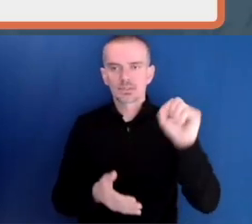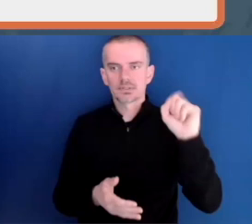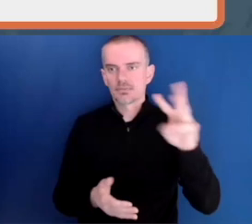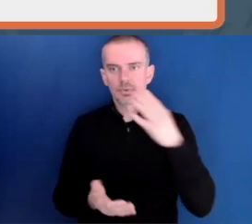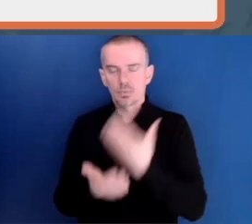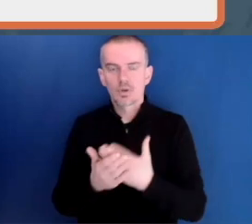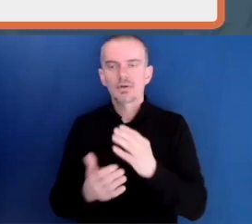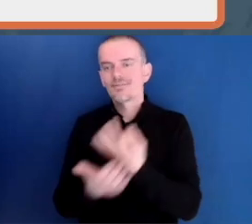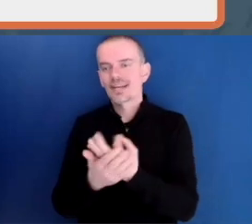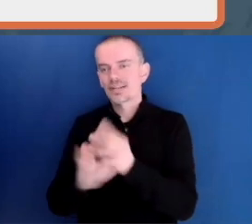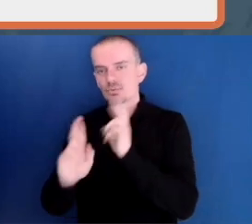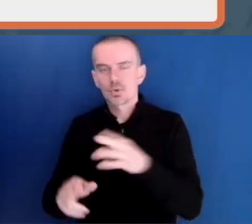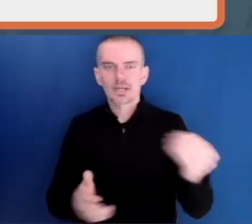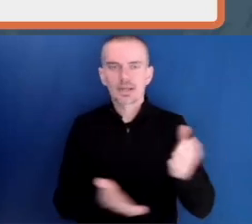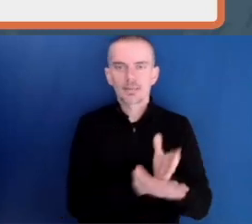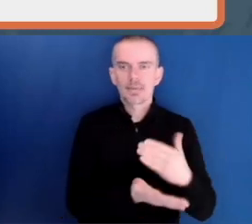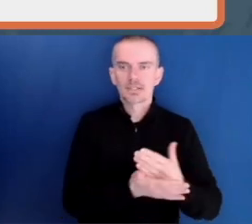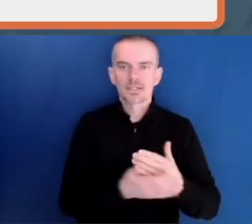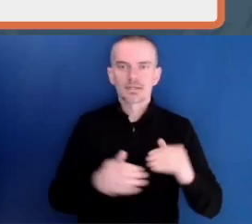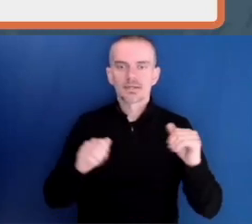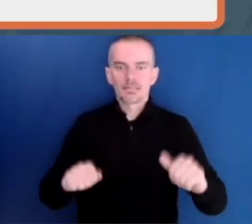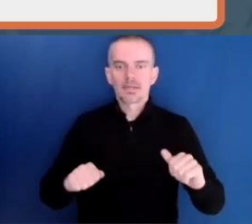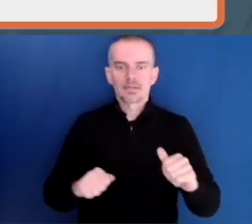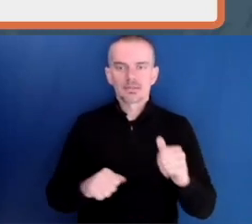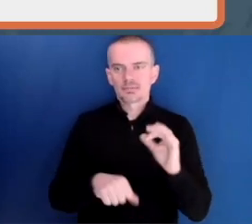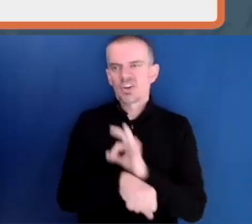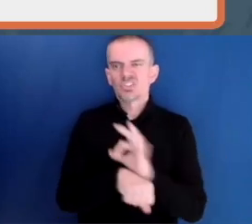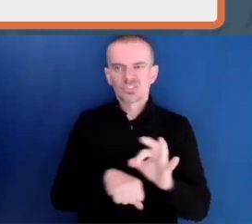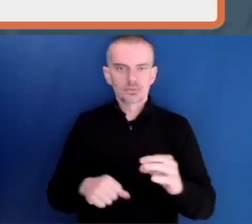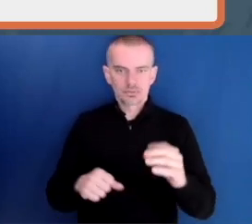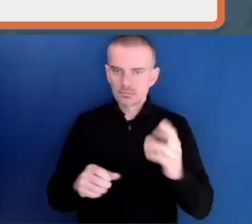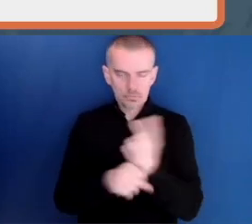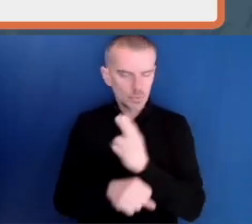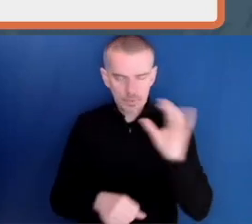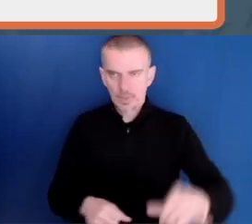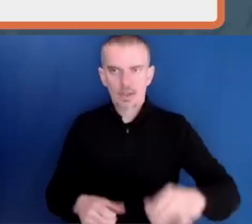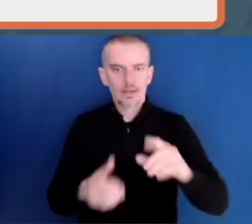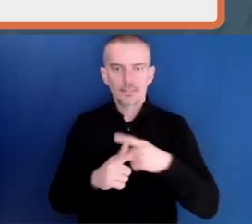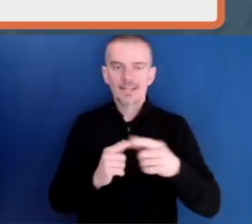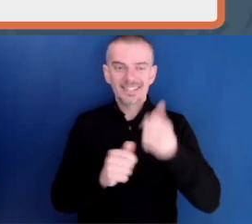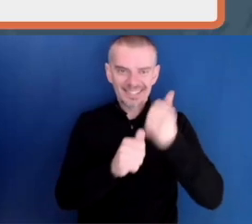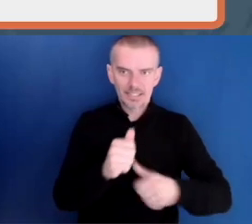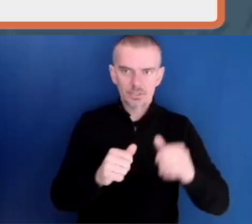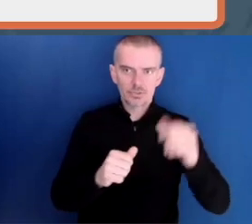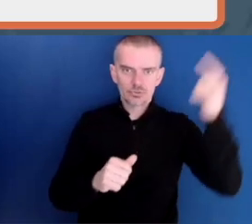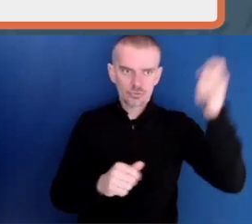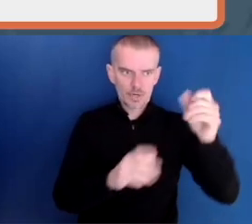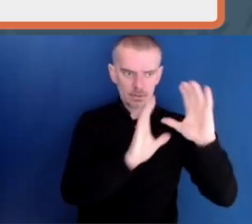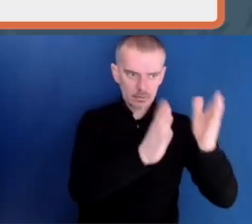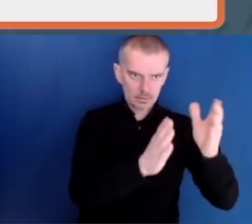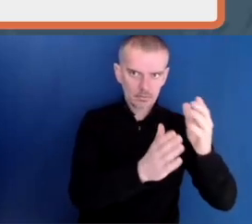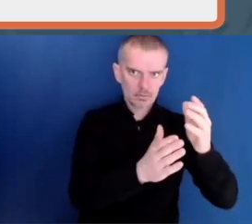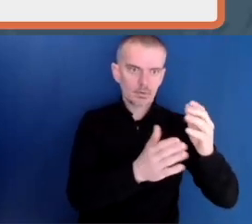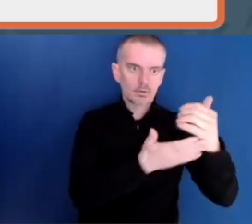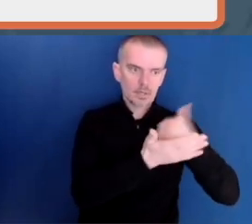reporting and budgeting capabilities so that you can keep track of expenses for each grant and monitor budgeted versus